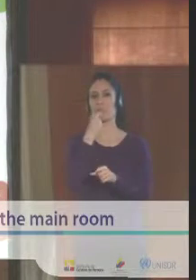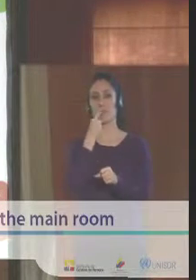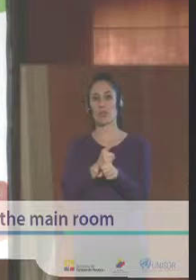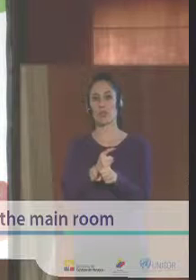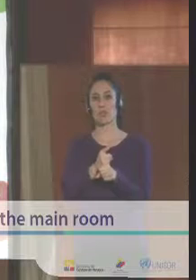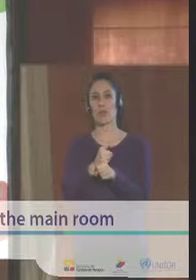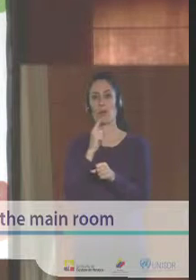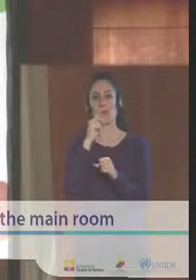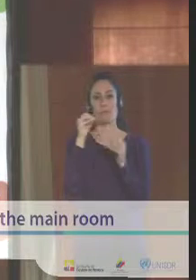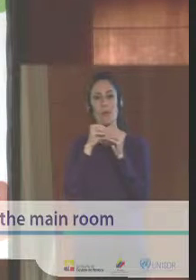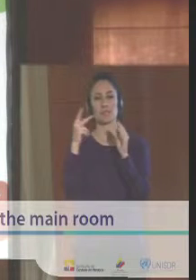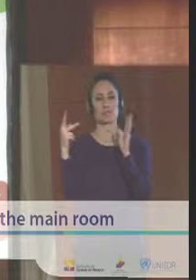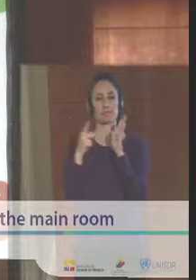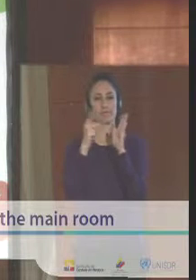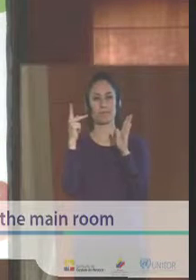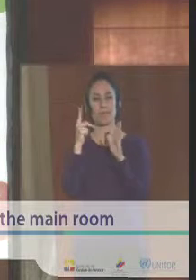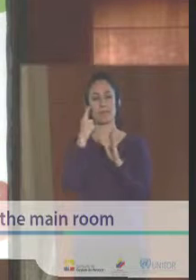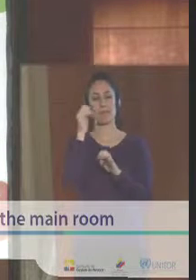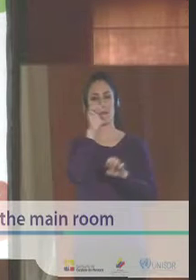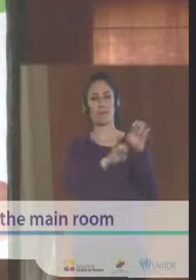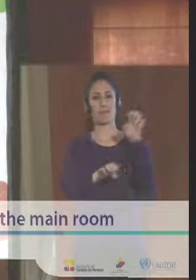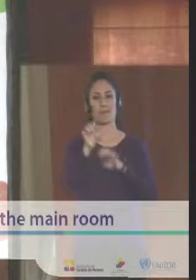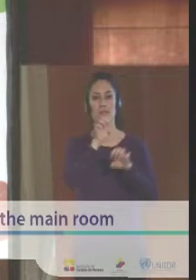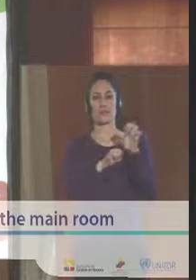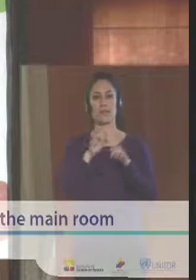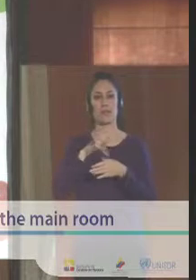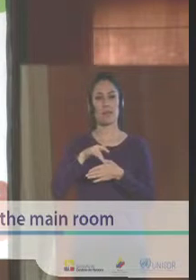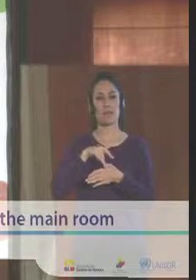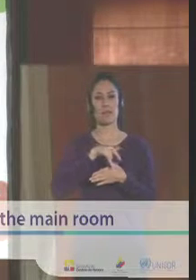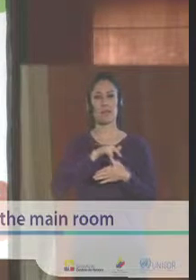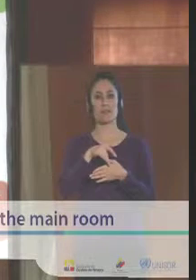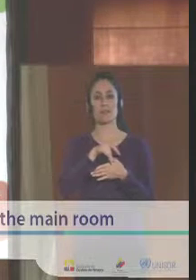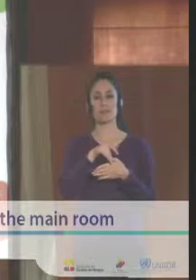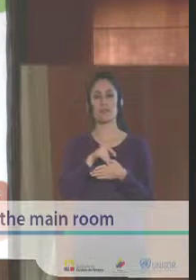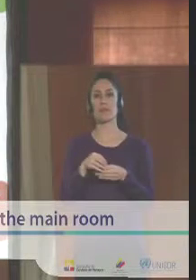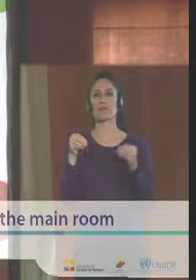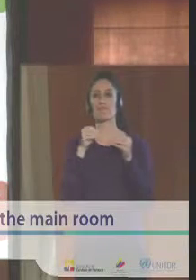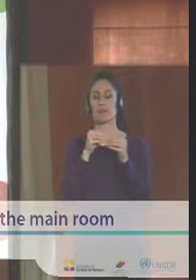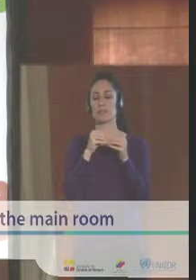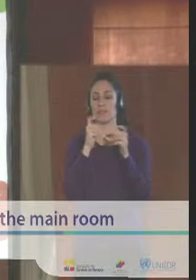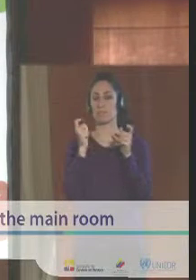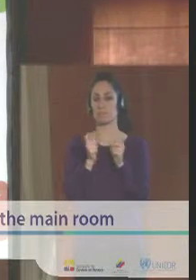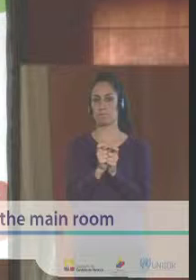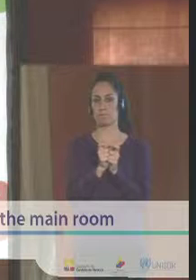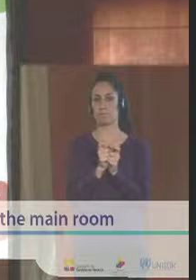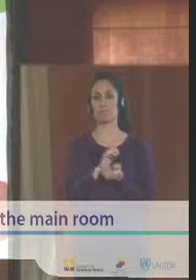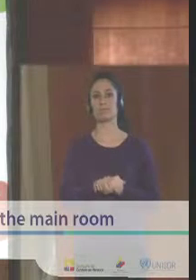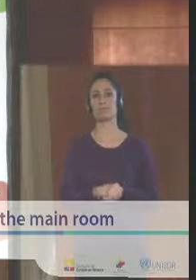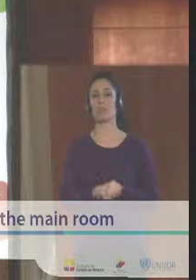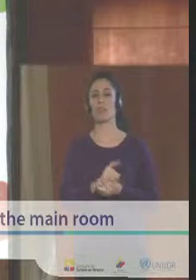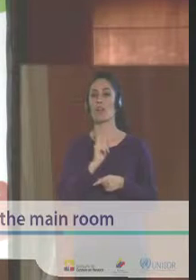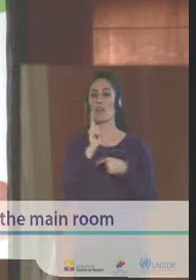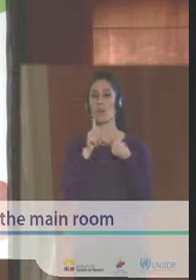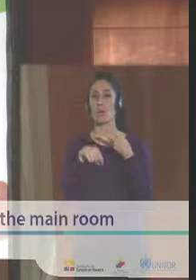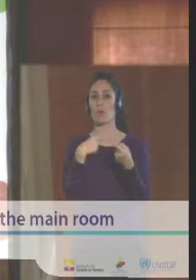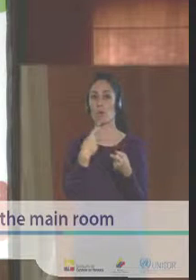are being put together, specifically a risk analysis at the micro level is